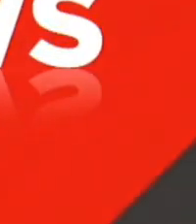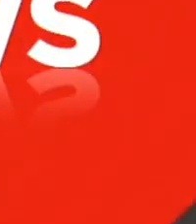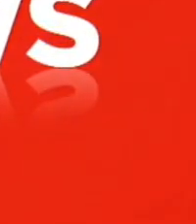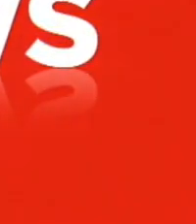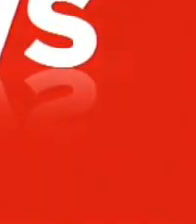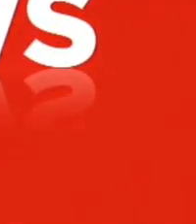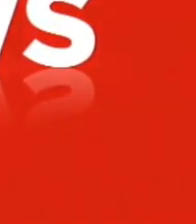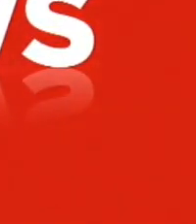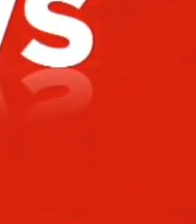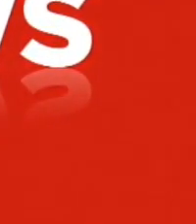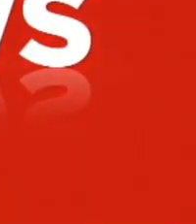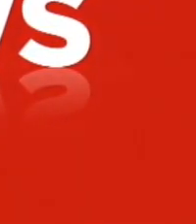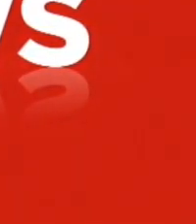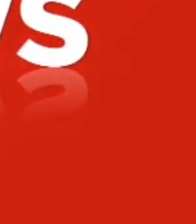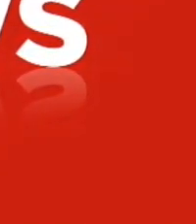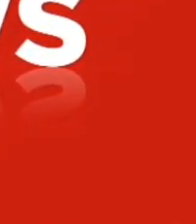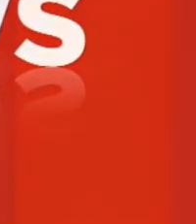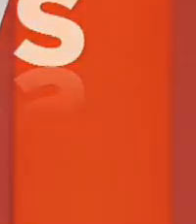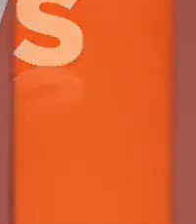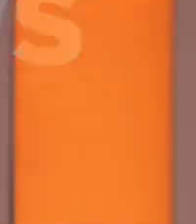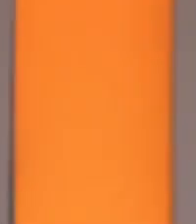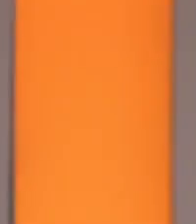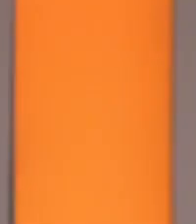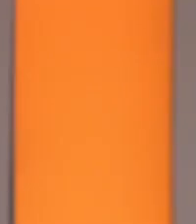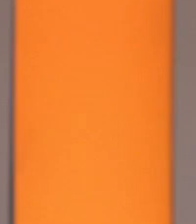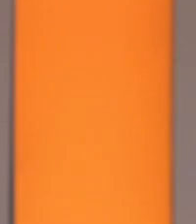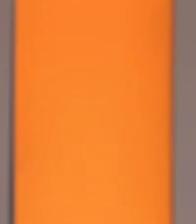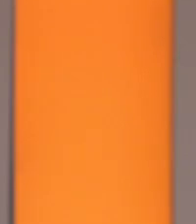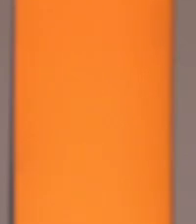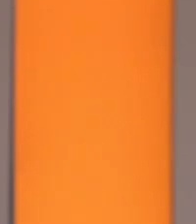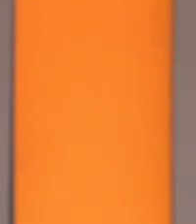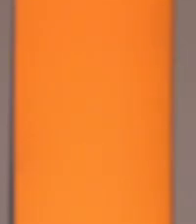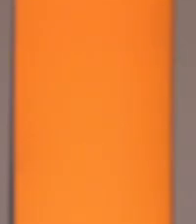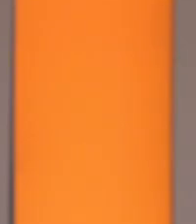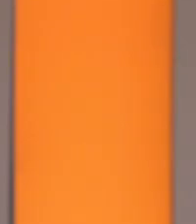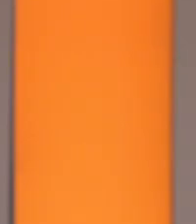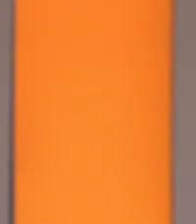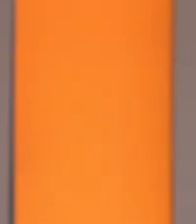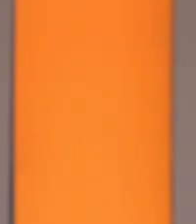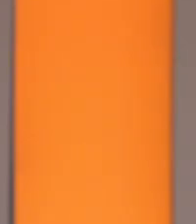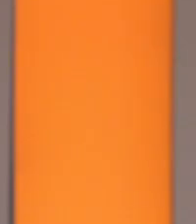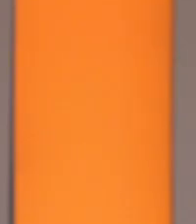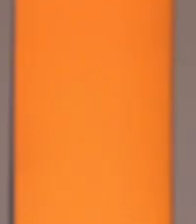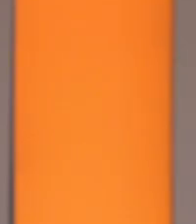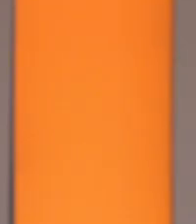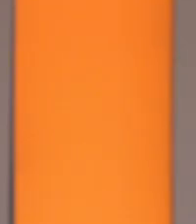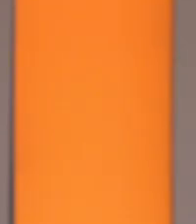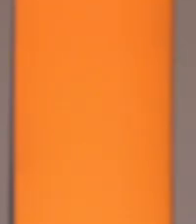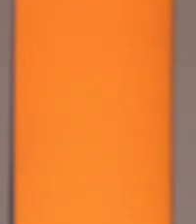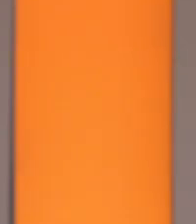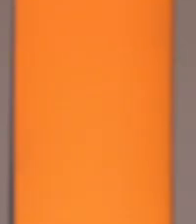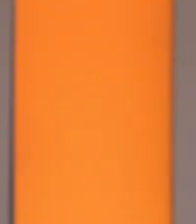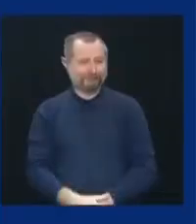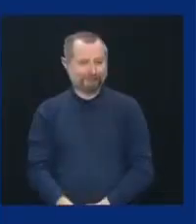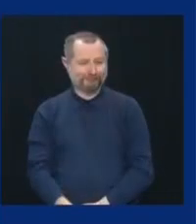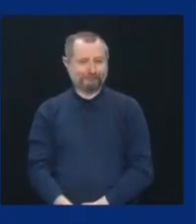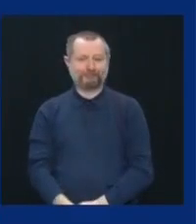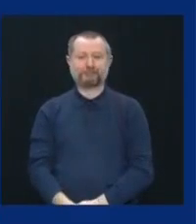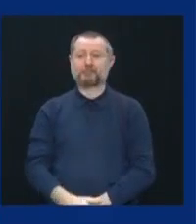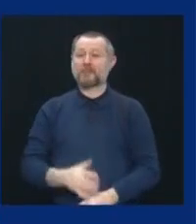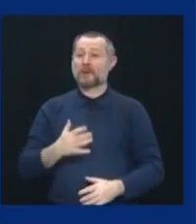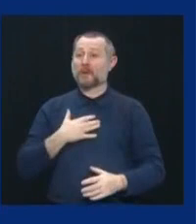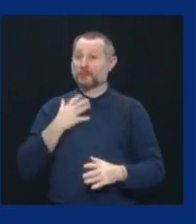This is breaking news. Governor Cuomo is giving an update on coronavirus in New York. Let's go to it now.